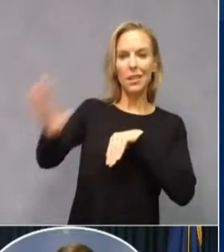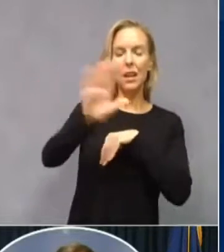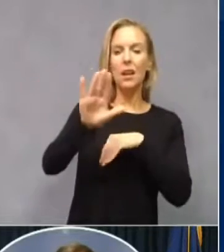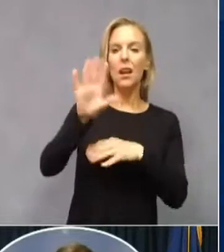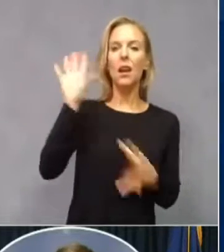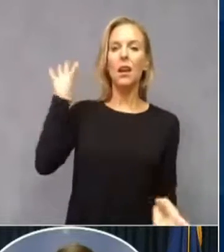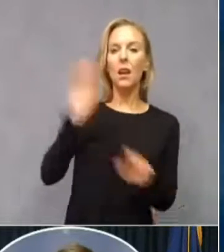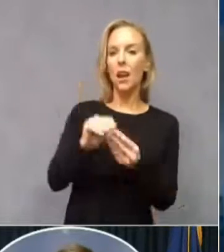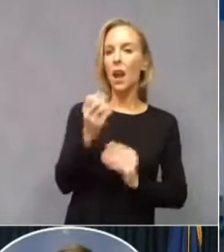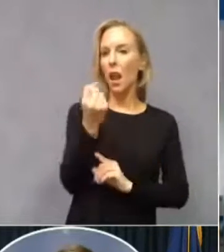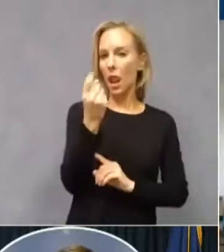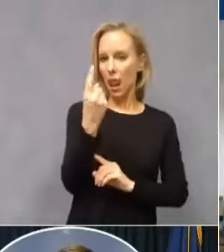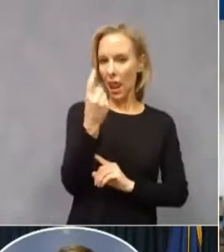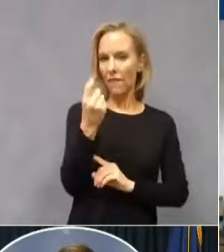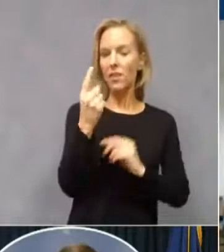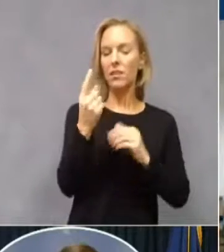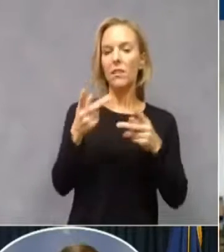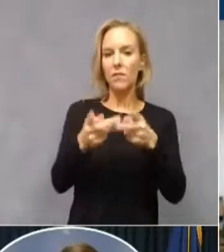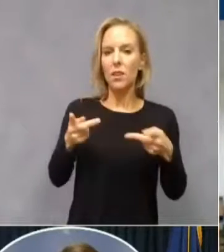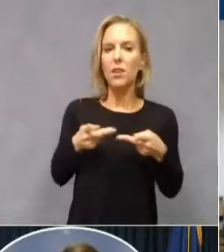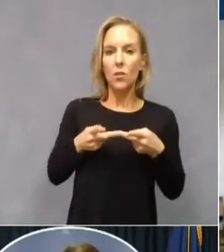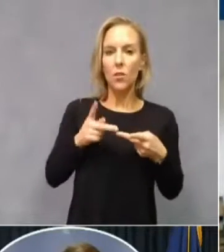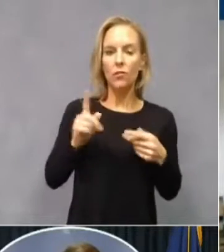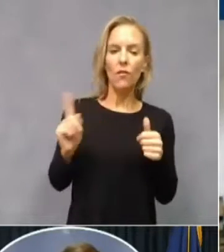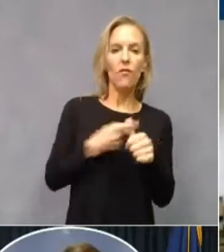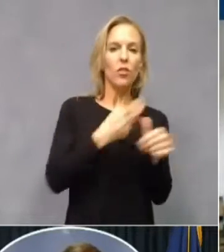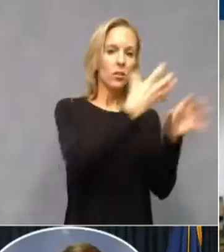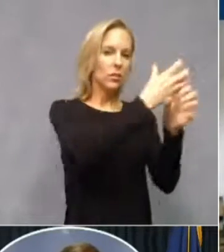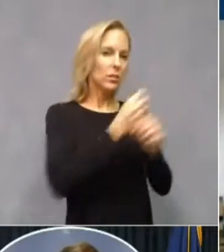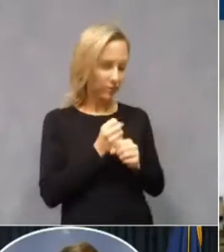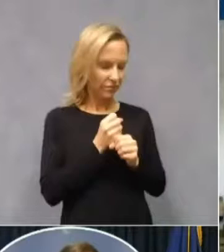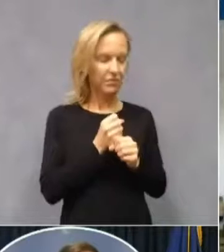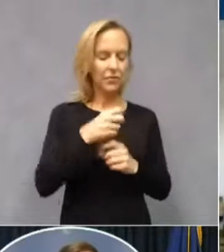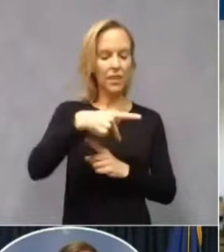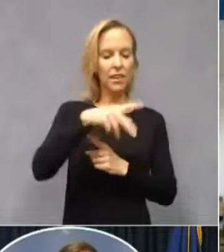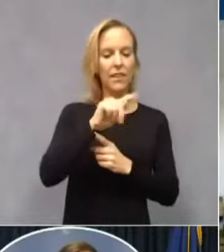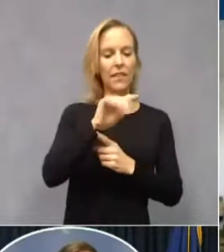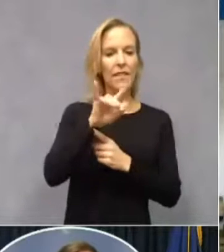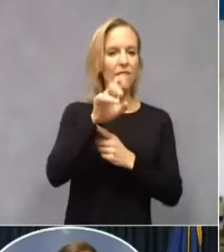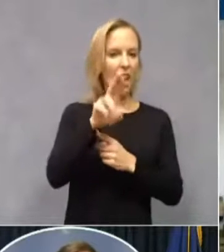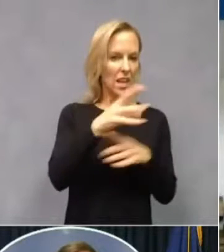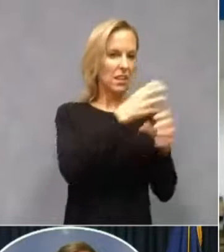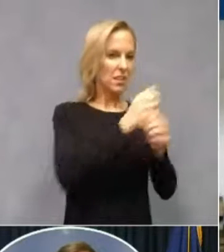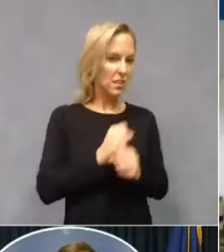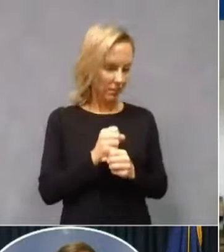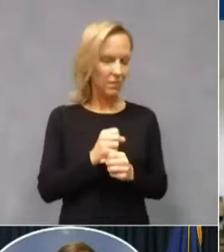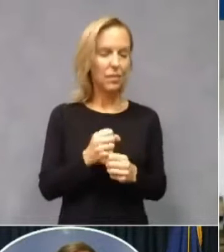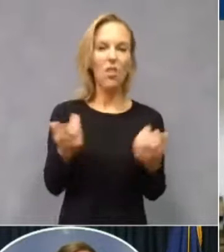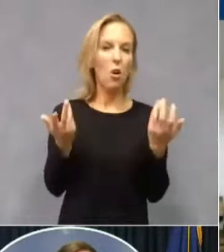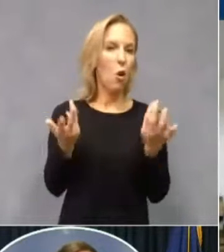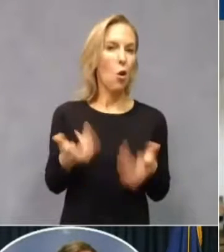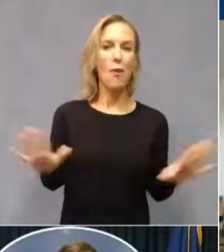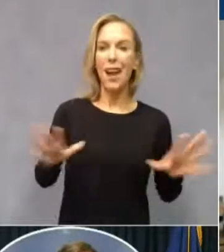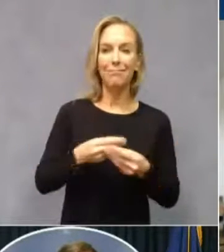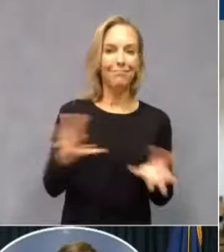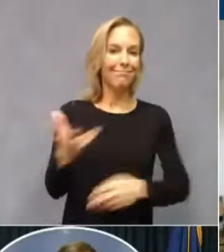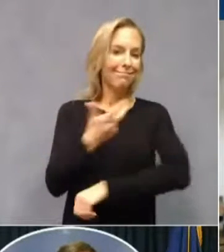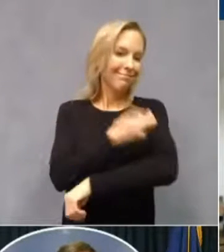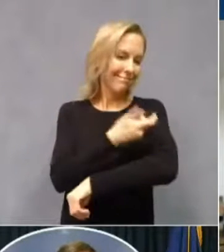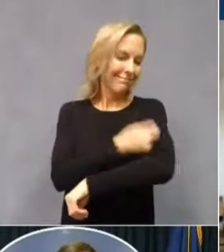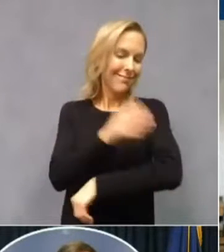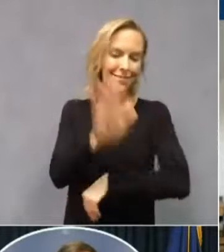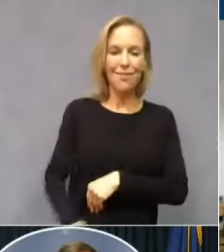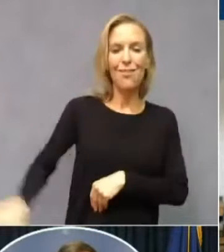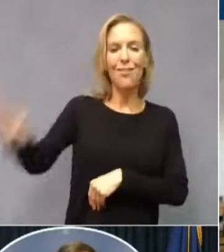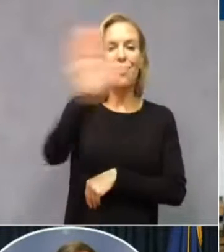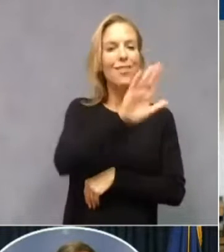will have received that first shipment of Pfizer. Vaccinations already underway all across Kentucky in